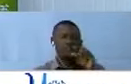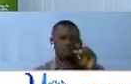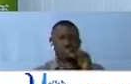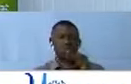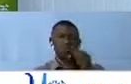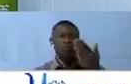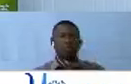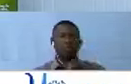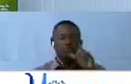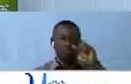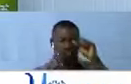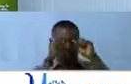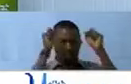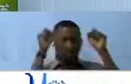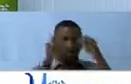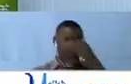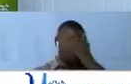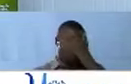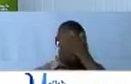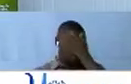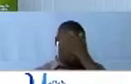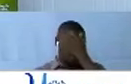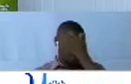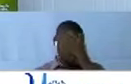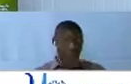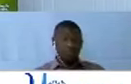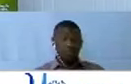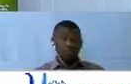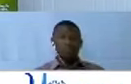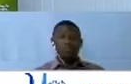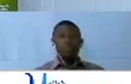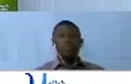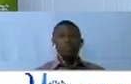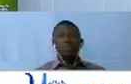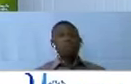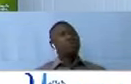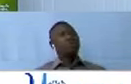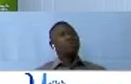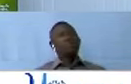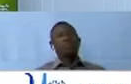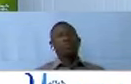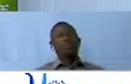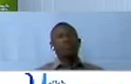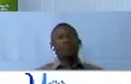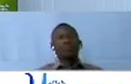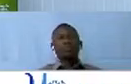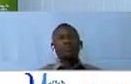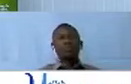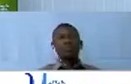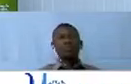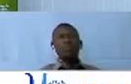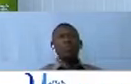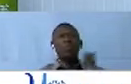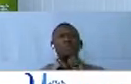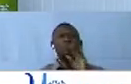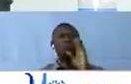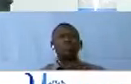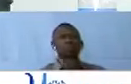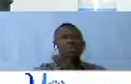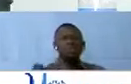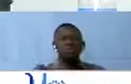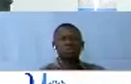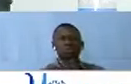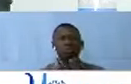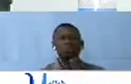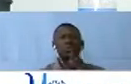ya lonko wole bekela banko nyaton kola kamuluti. So I stand. What exactly would you do with executive directives? Sa